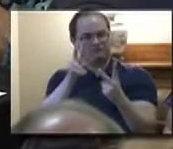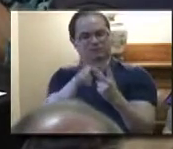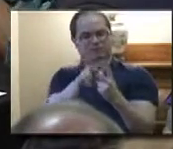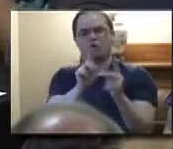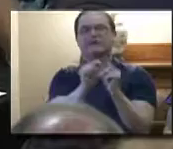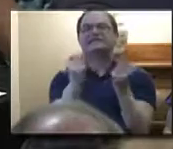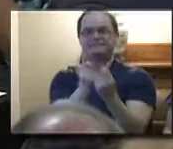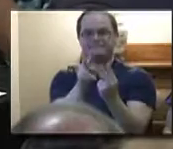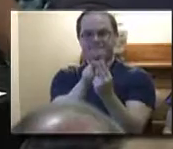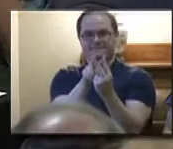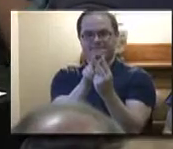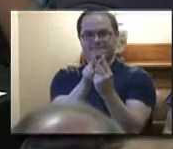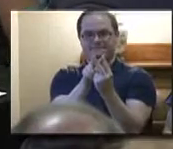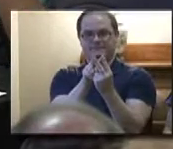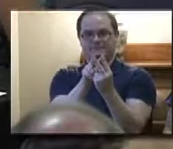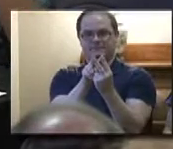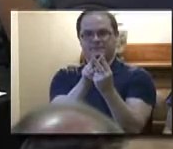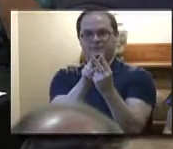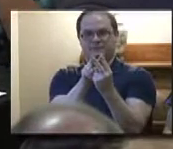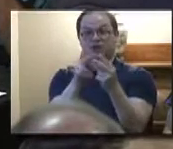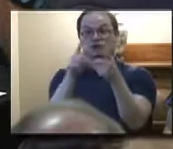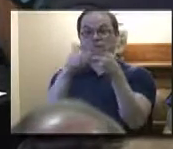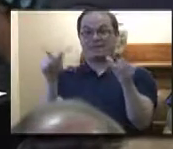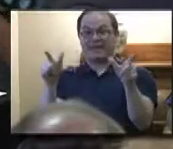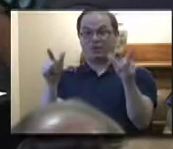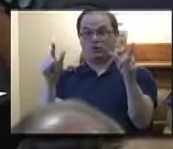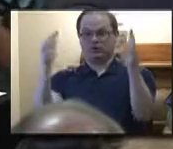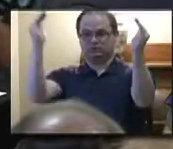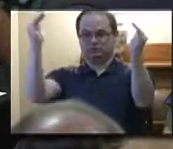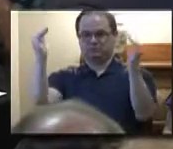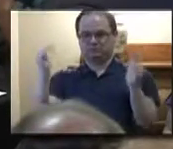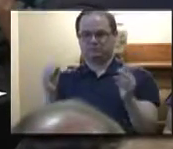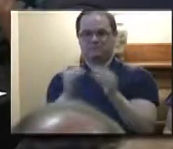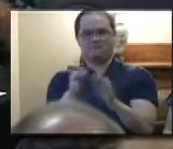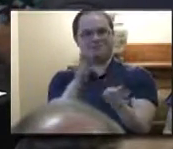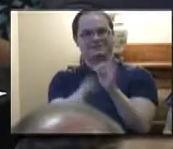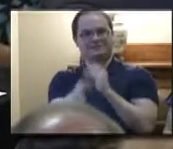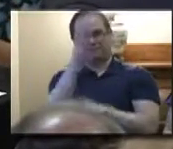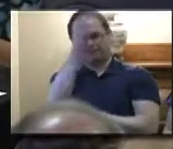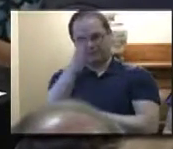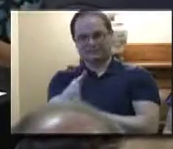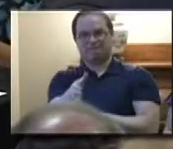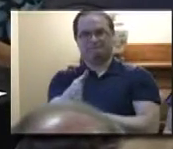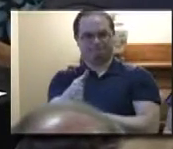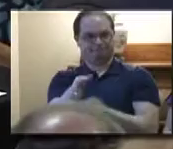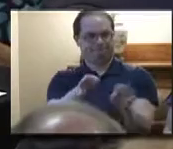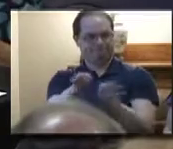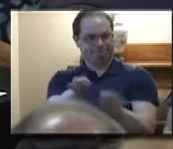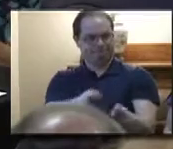team to break down the language to even simpler concepts, give examples.